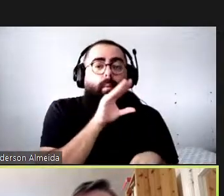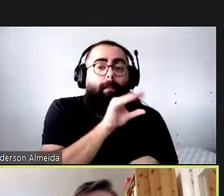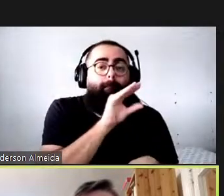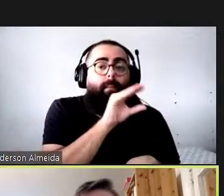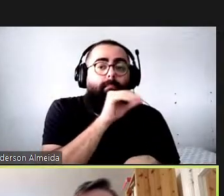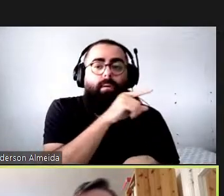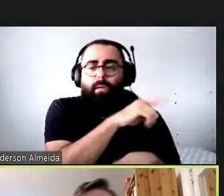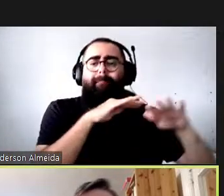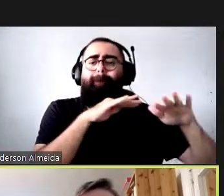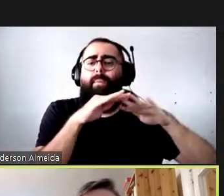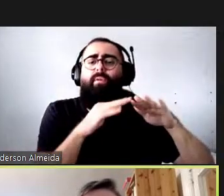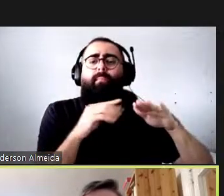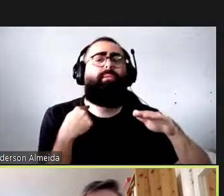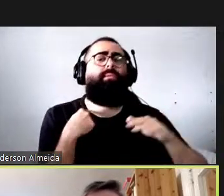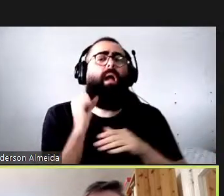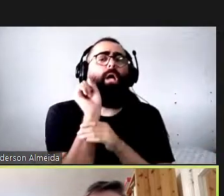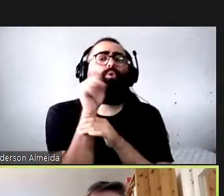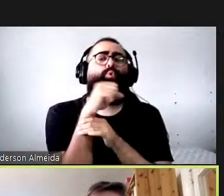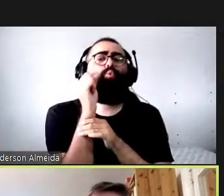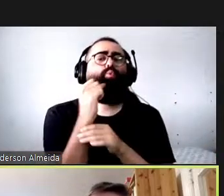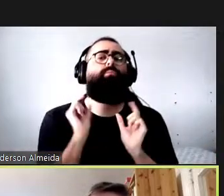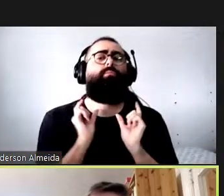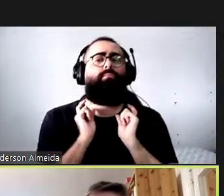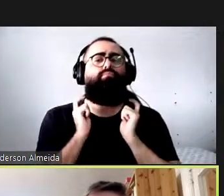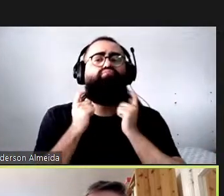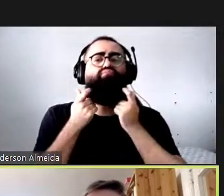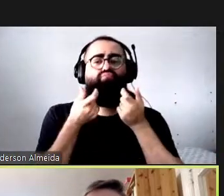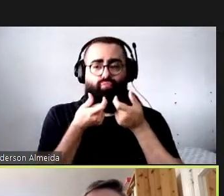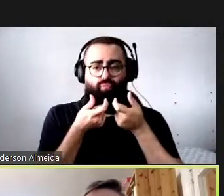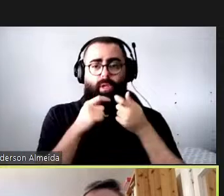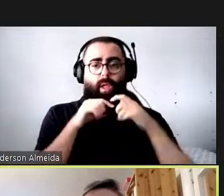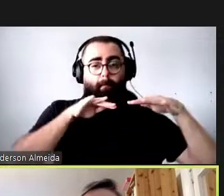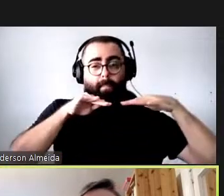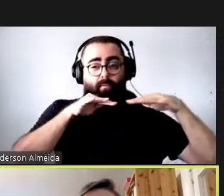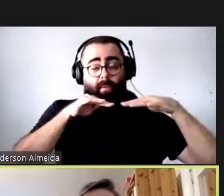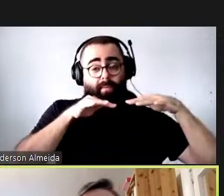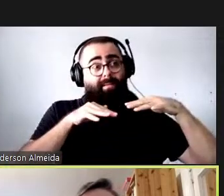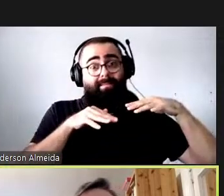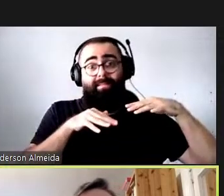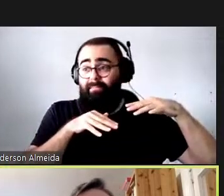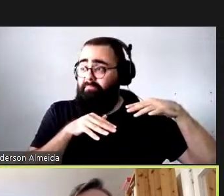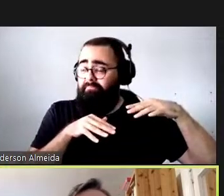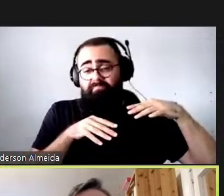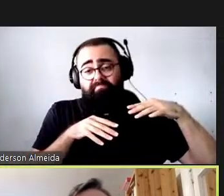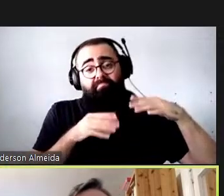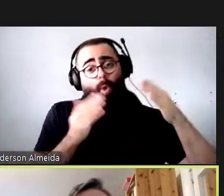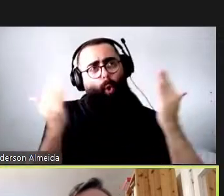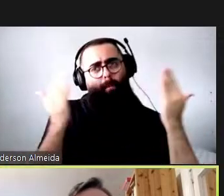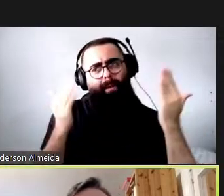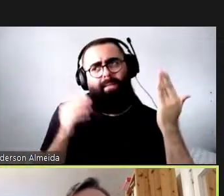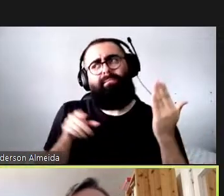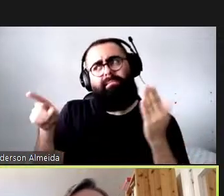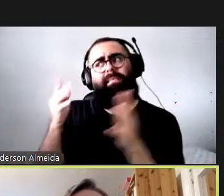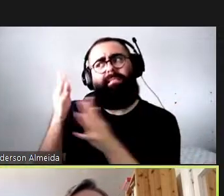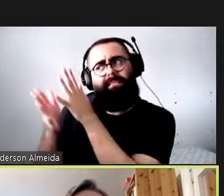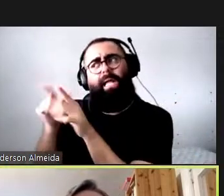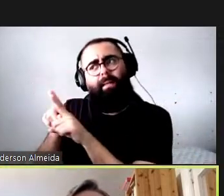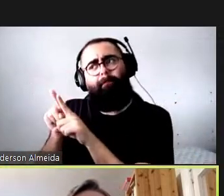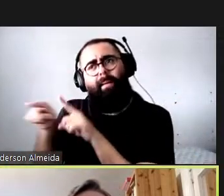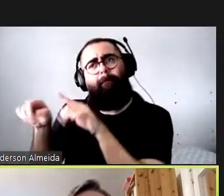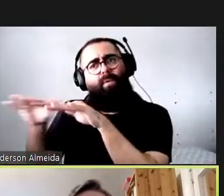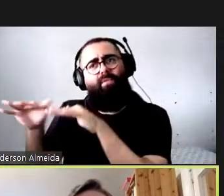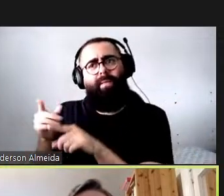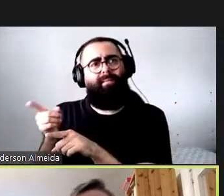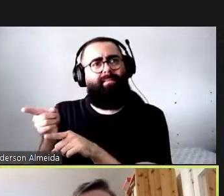our research, we extended that a bit to include sign languages as well. The